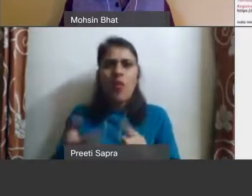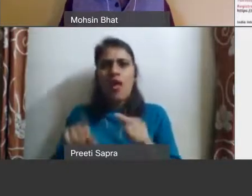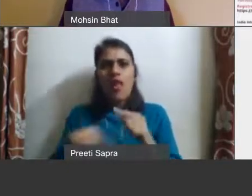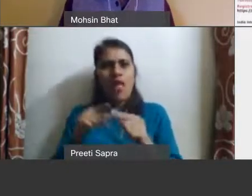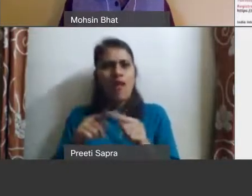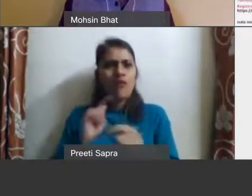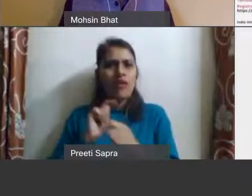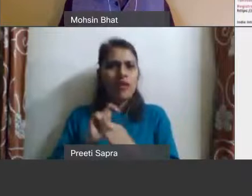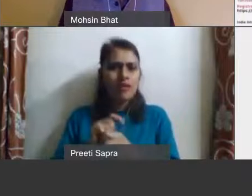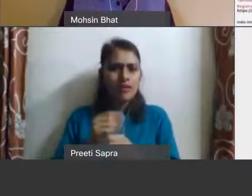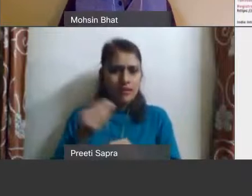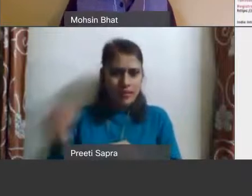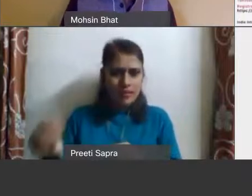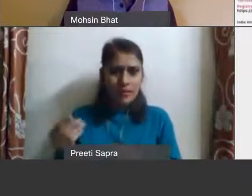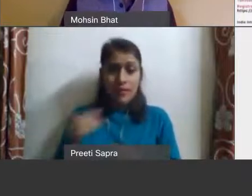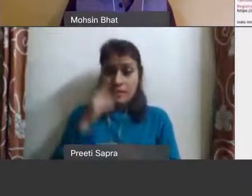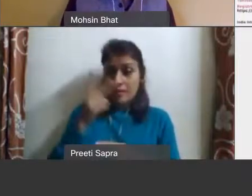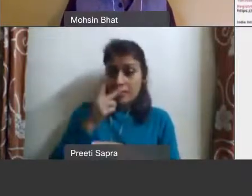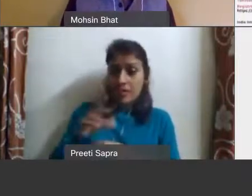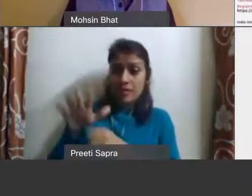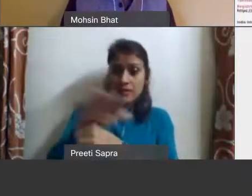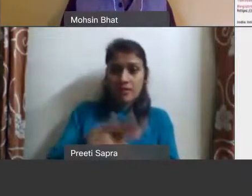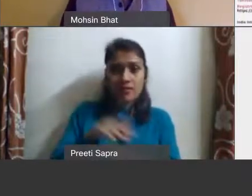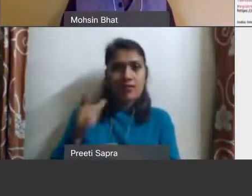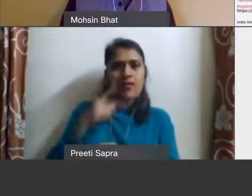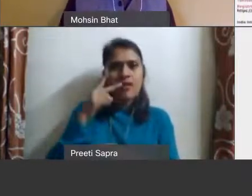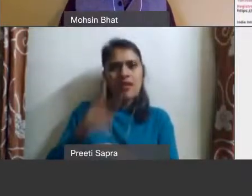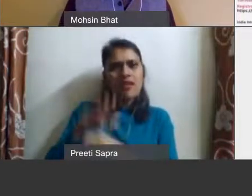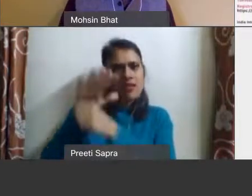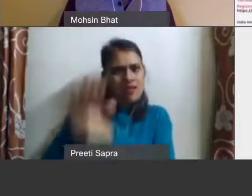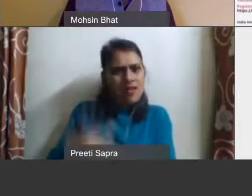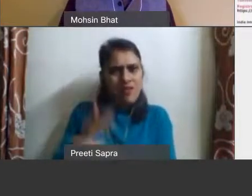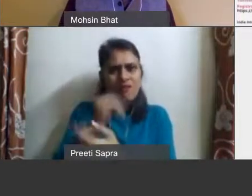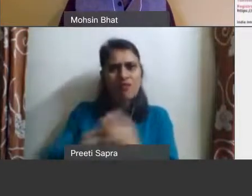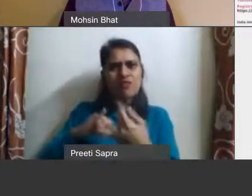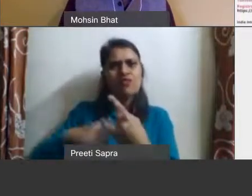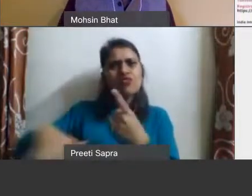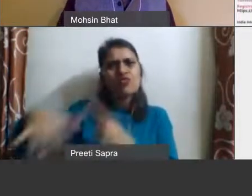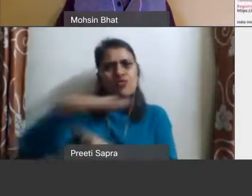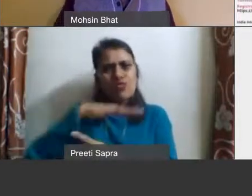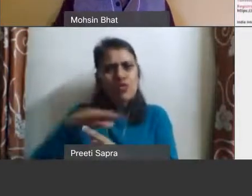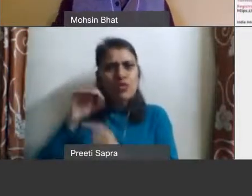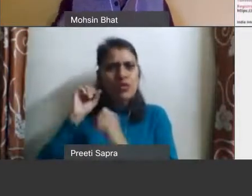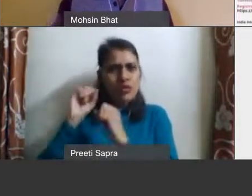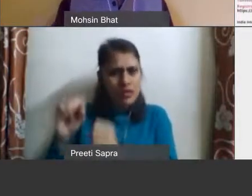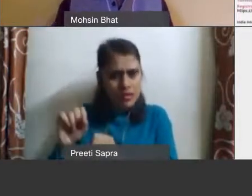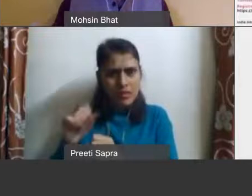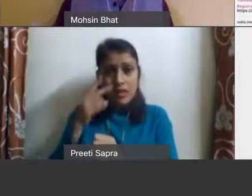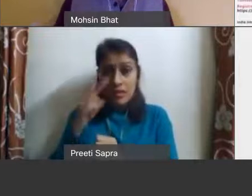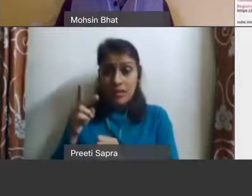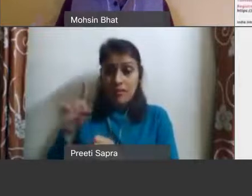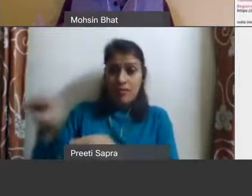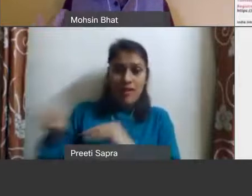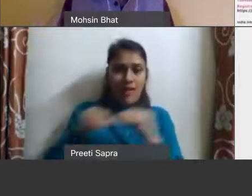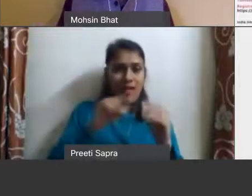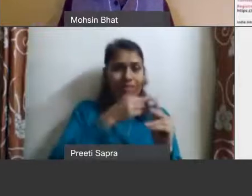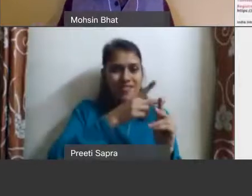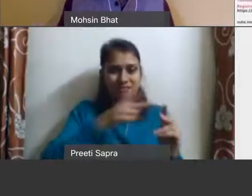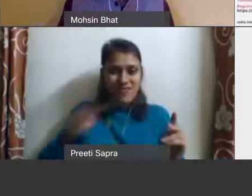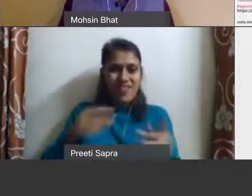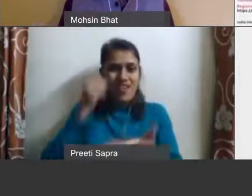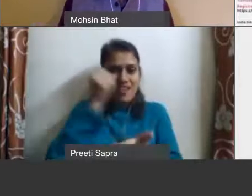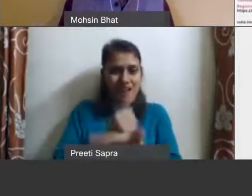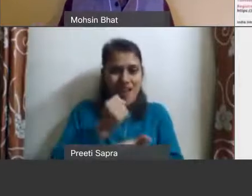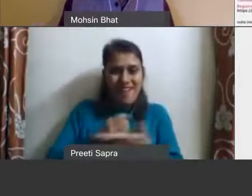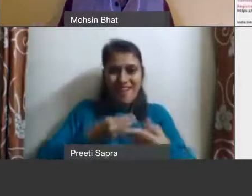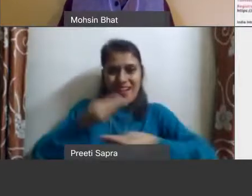towards a world where discrimination in social rights may be unacceptable, but certain kind of discrimination and exclusion when it comes to other rights may seem